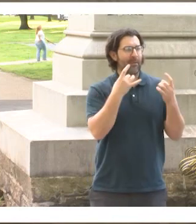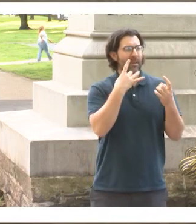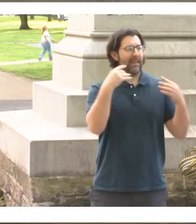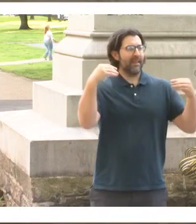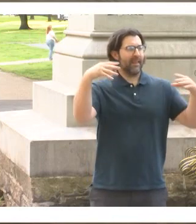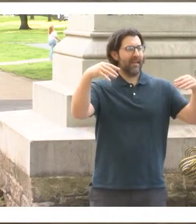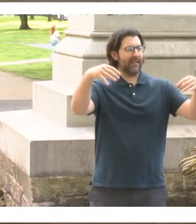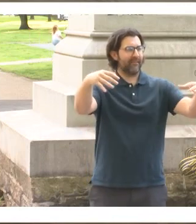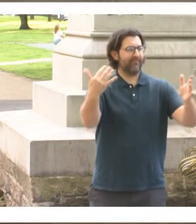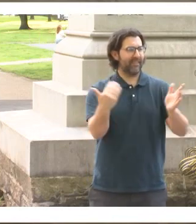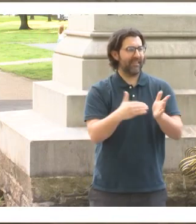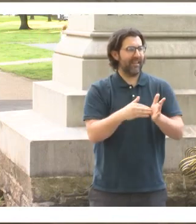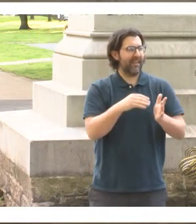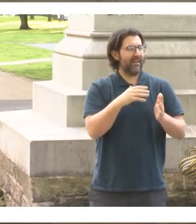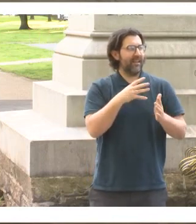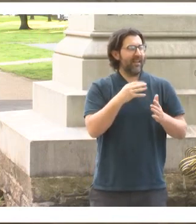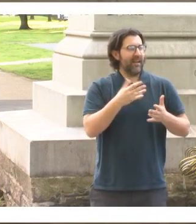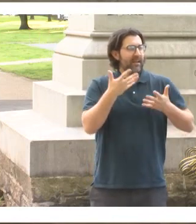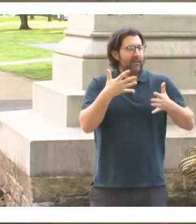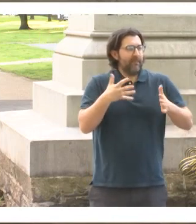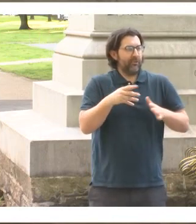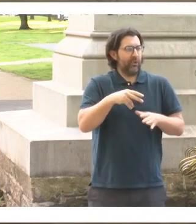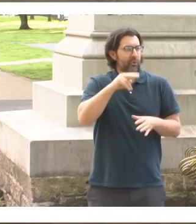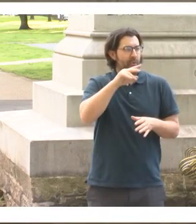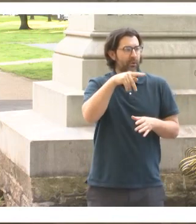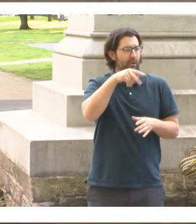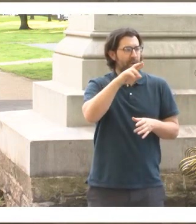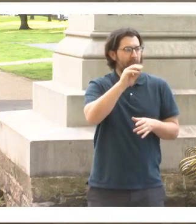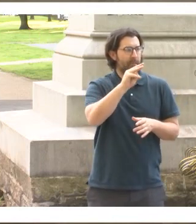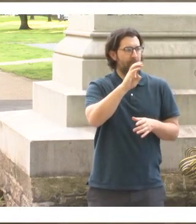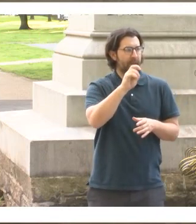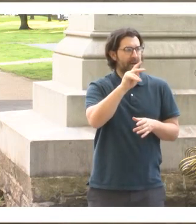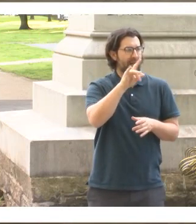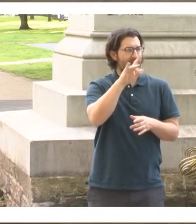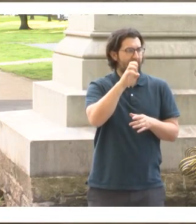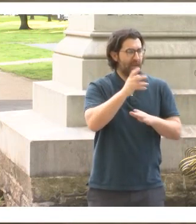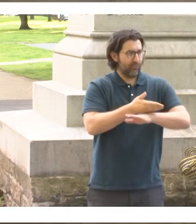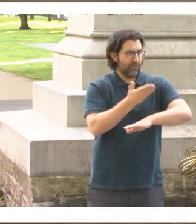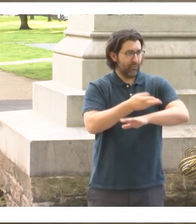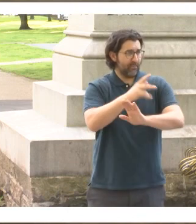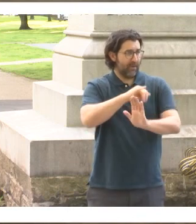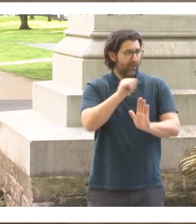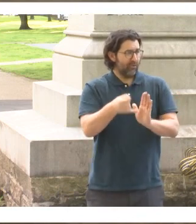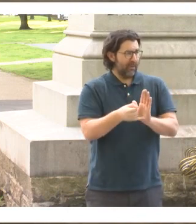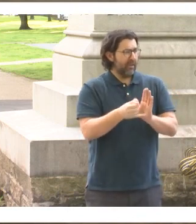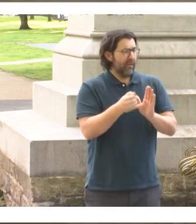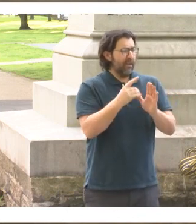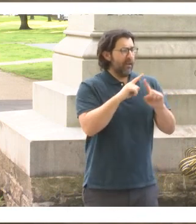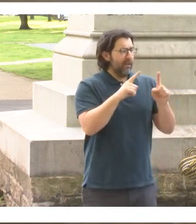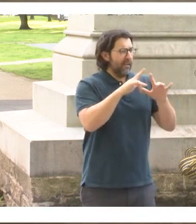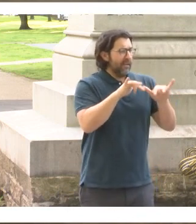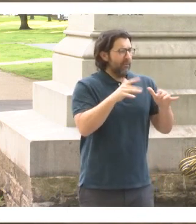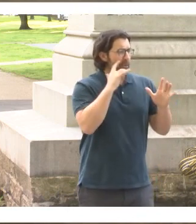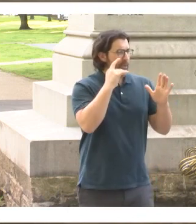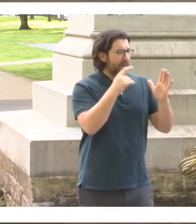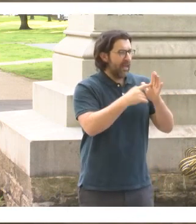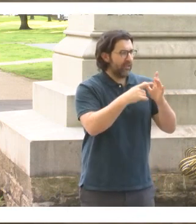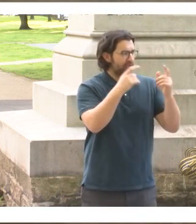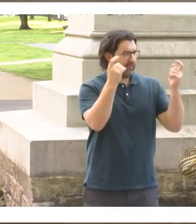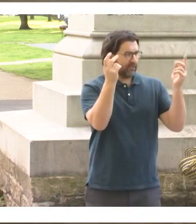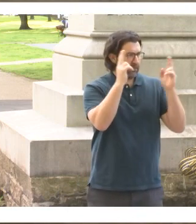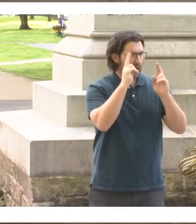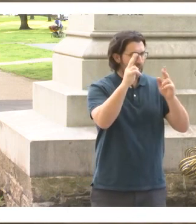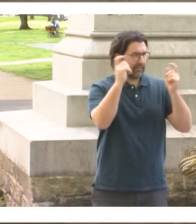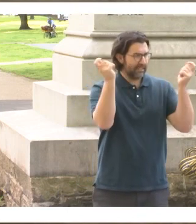Allegheny Commons Park and the completion of the North Promenade restoration project, let us acknowledge and celebrate